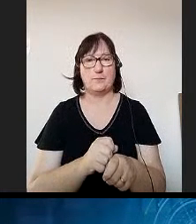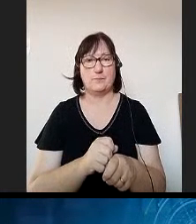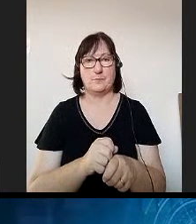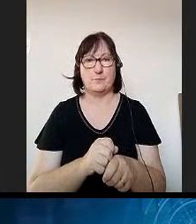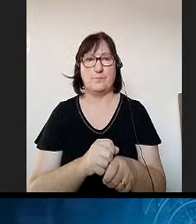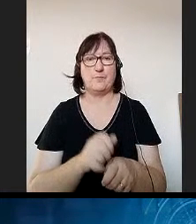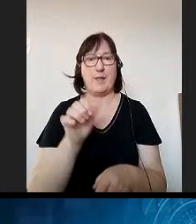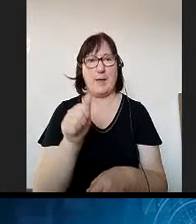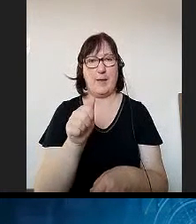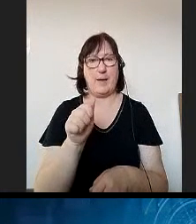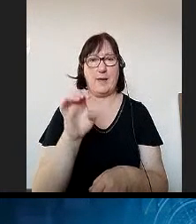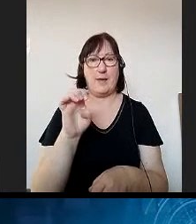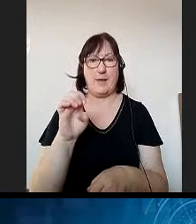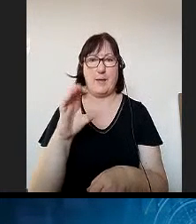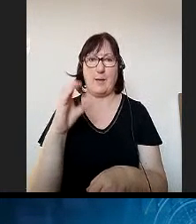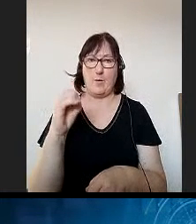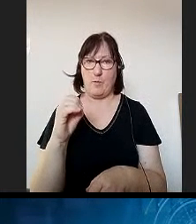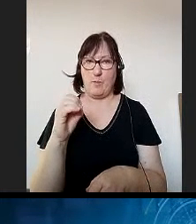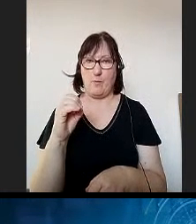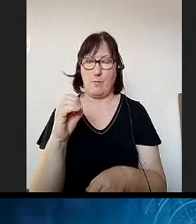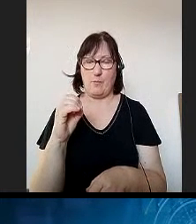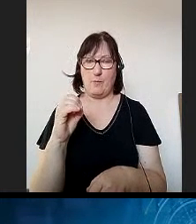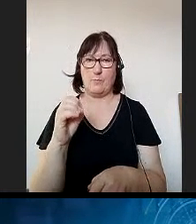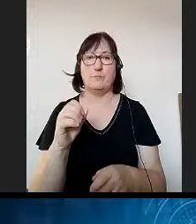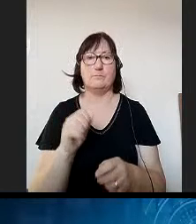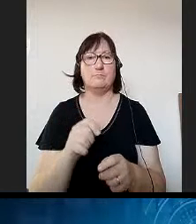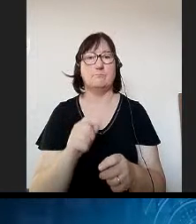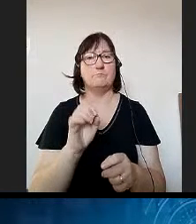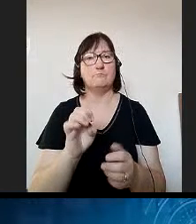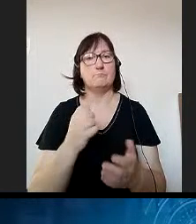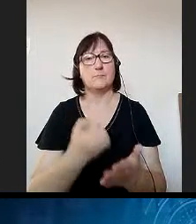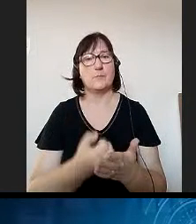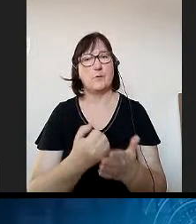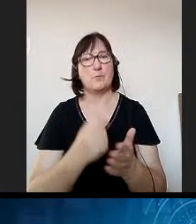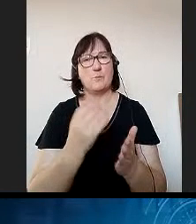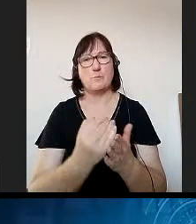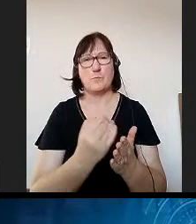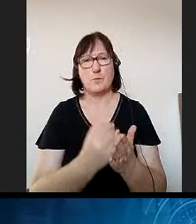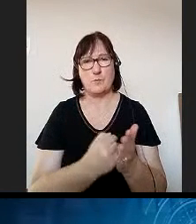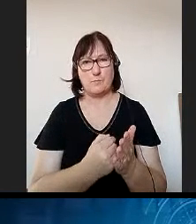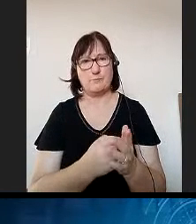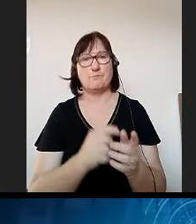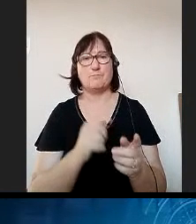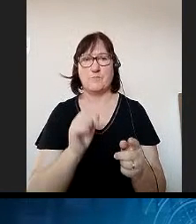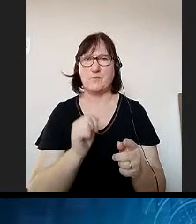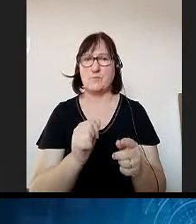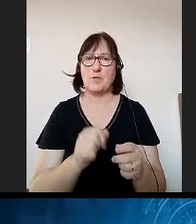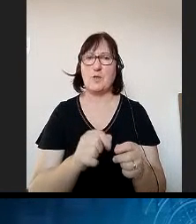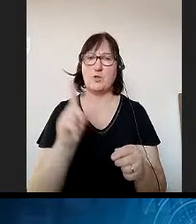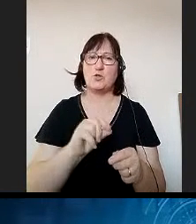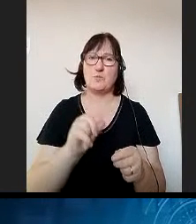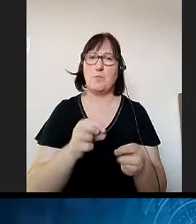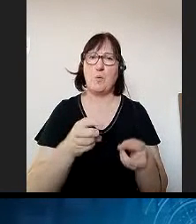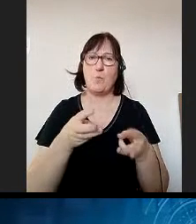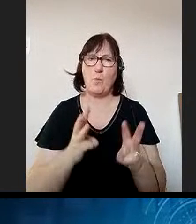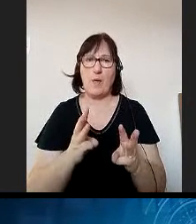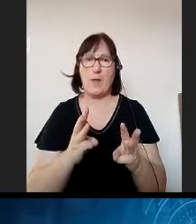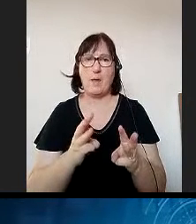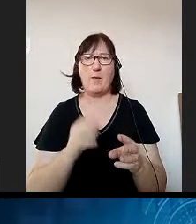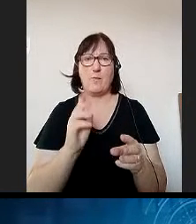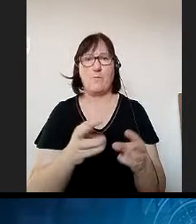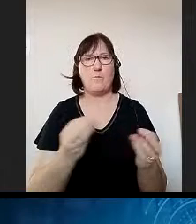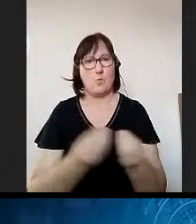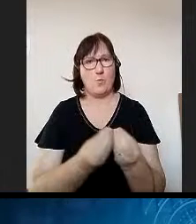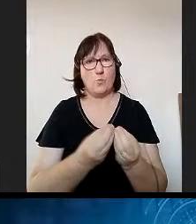is the Accredited Economic Program. So this is a cheaper and easy way of moving goods through our borders. So there's